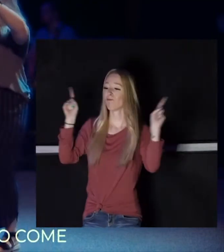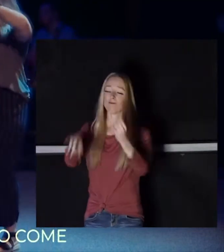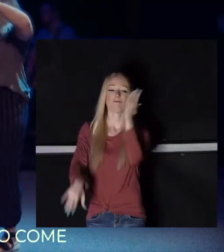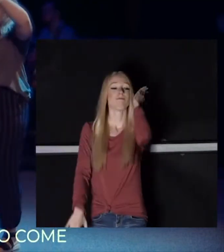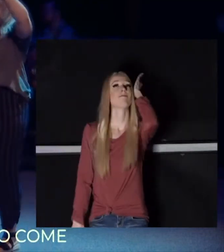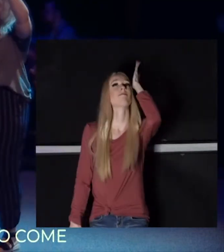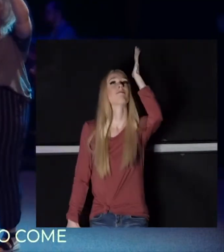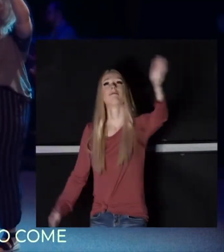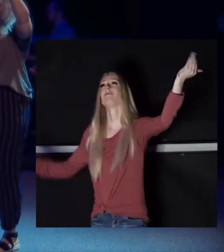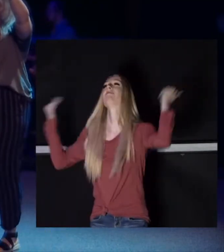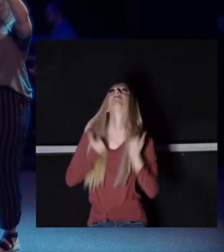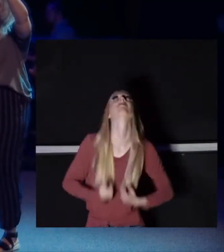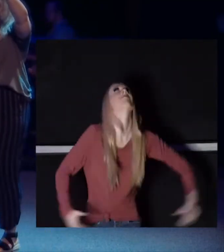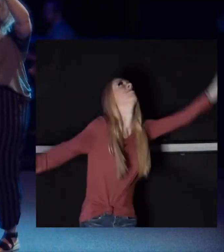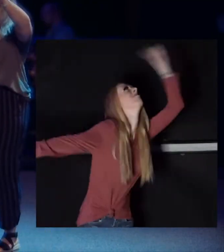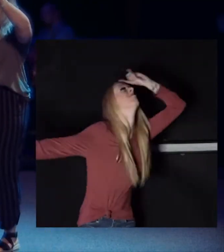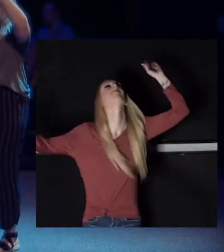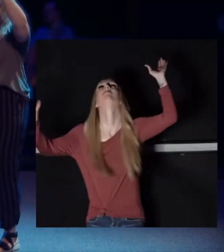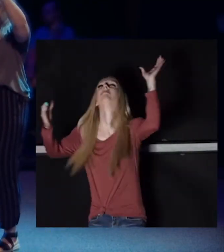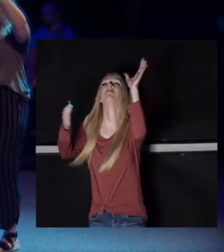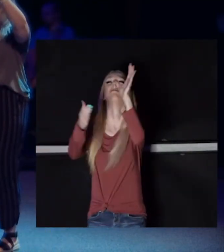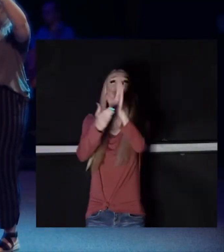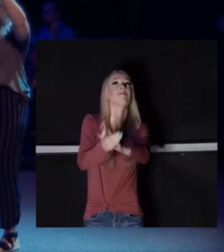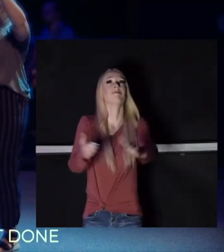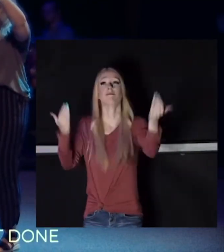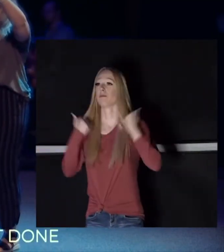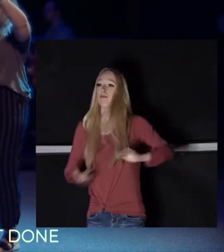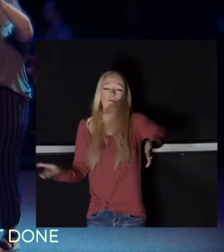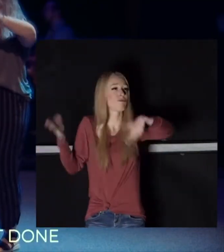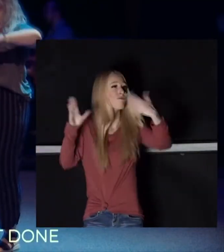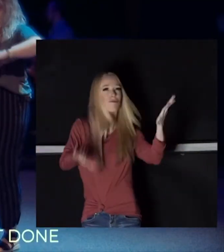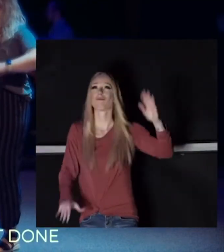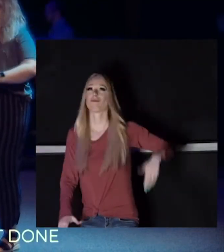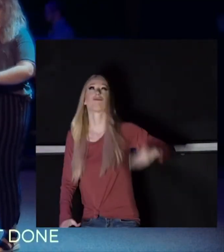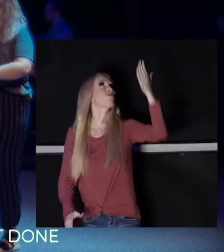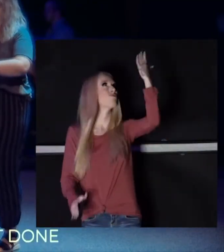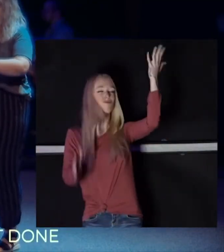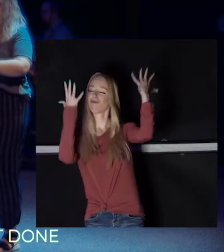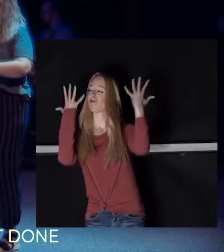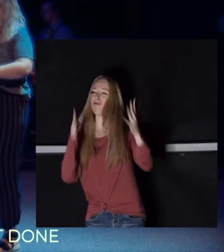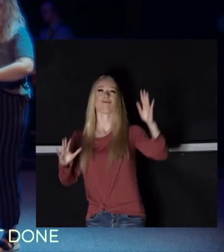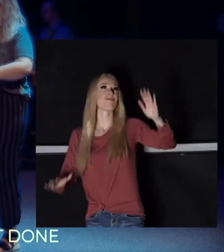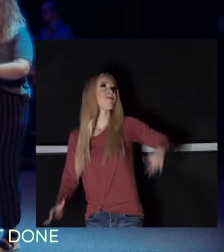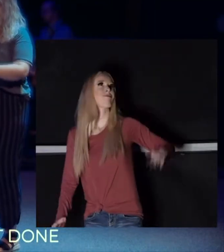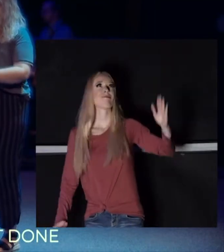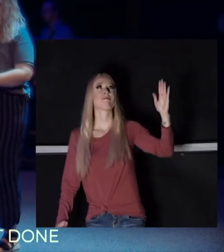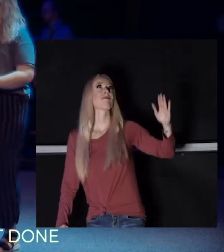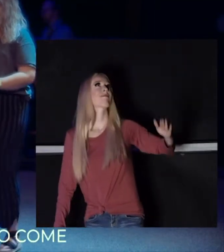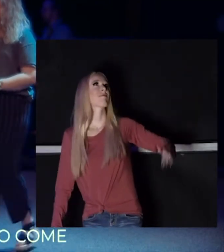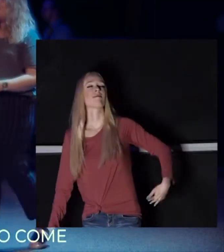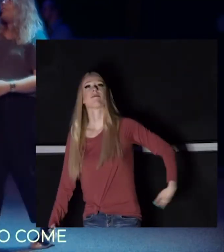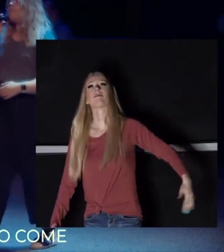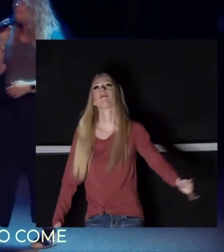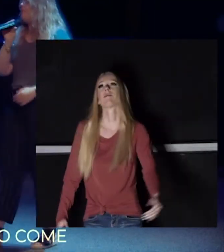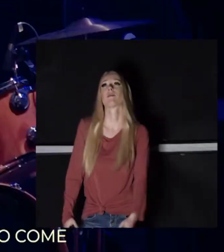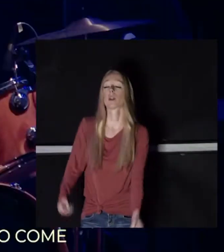Greater things are still to come. Oh, I believe. If I'm not dead, you're not done.